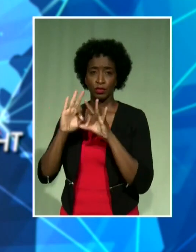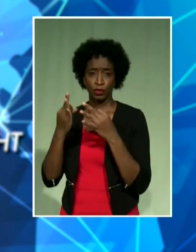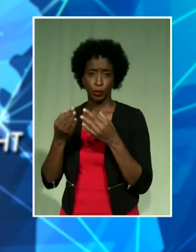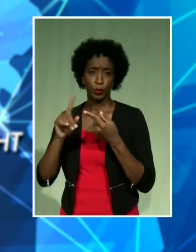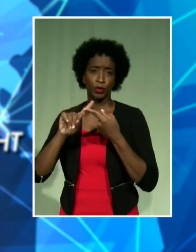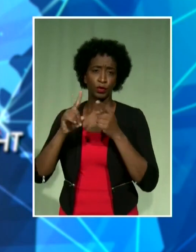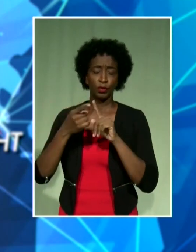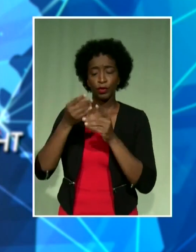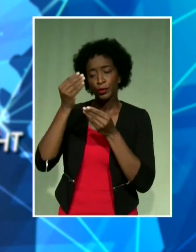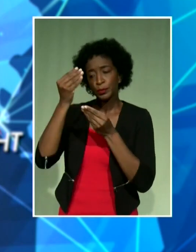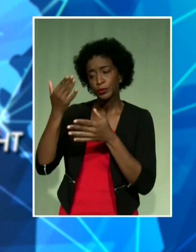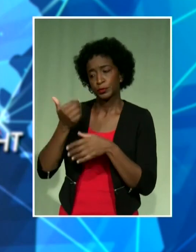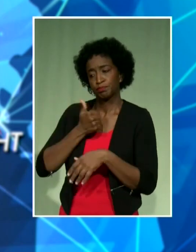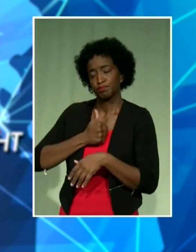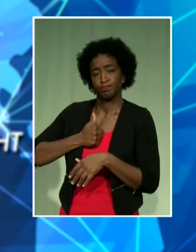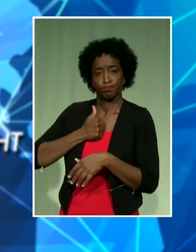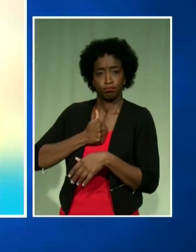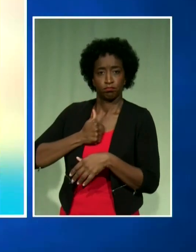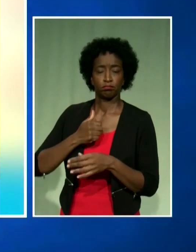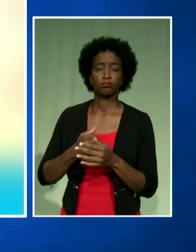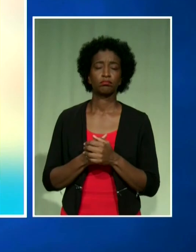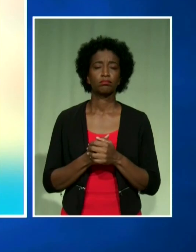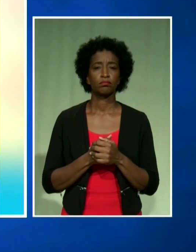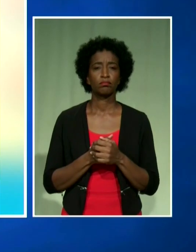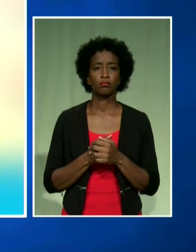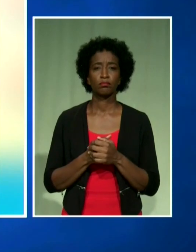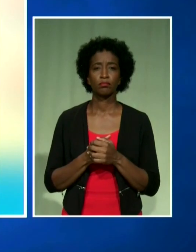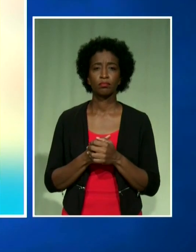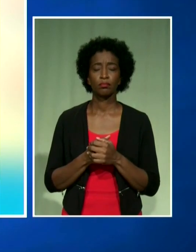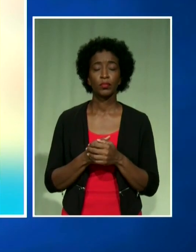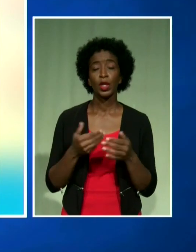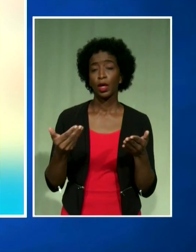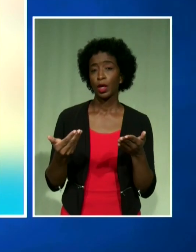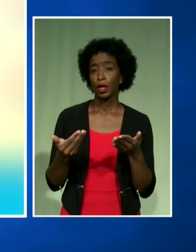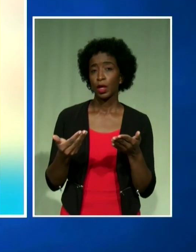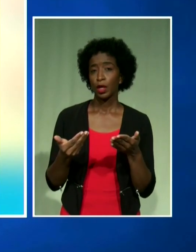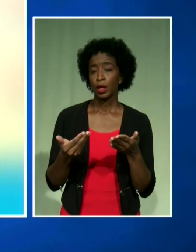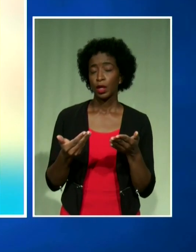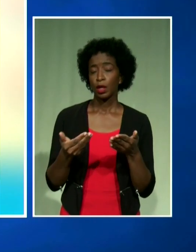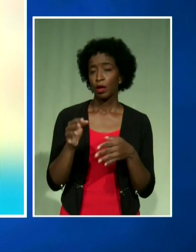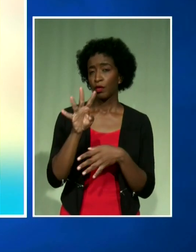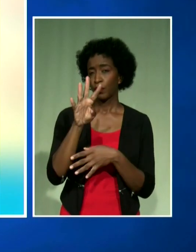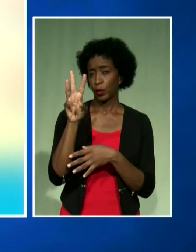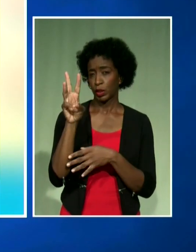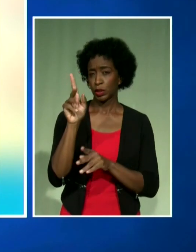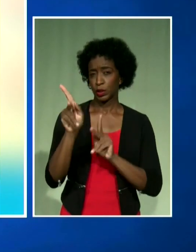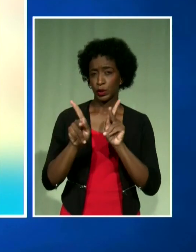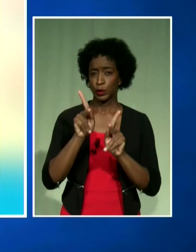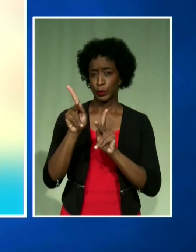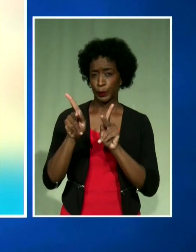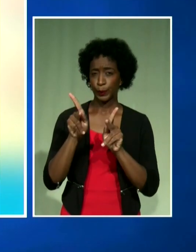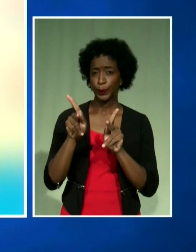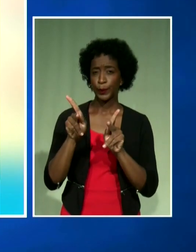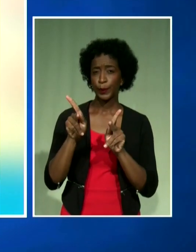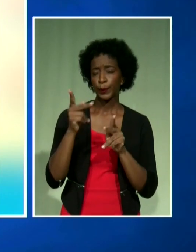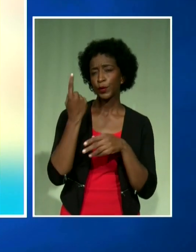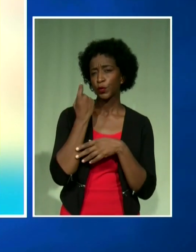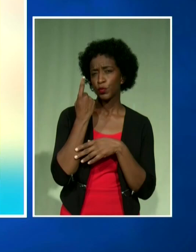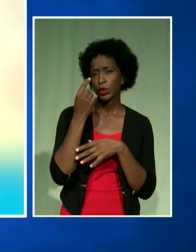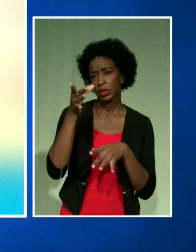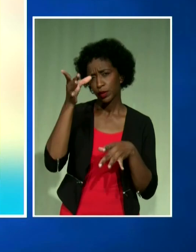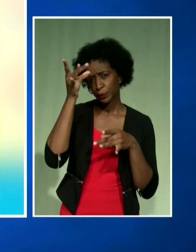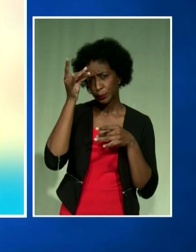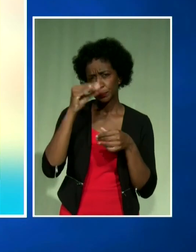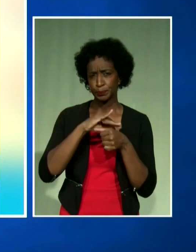the deceased. Well, meanwhile, 46 new COVID-19 cases were recorded from the 343 tests conducted yesterday. The